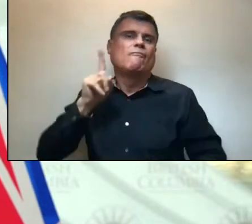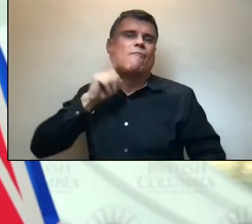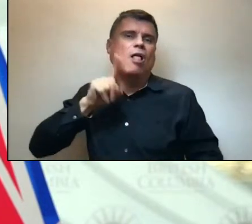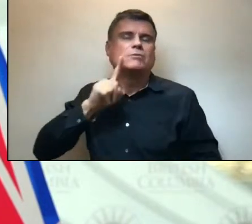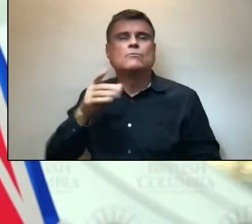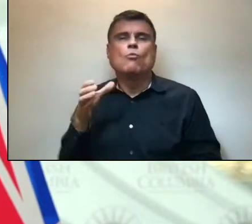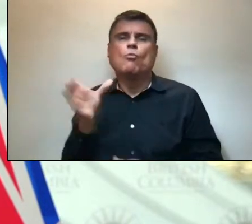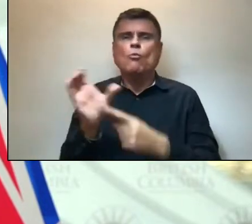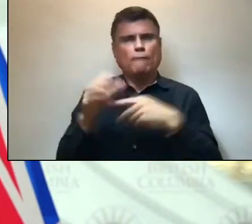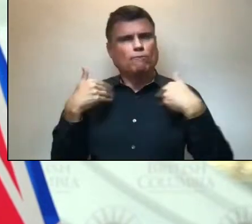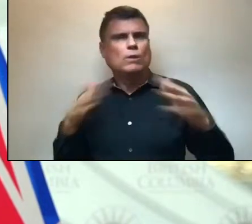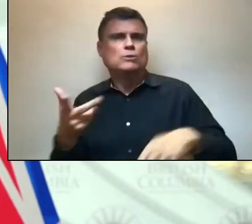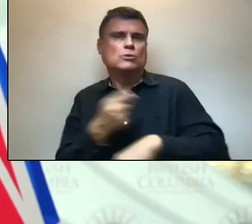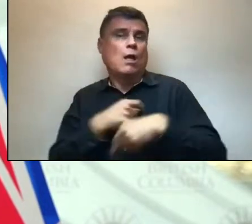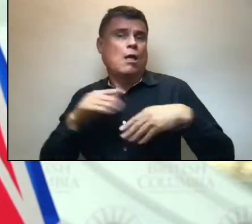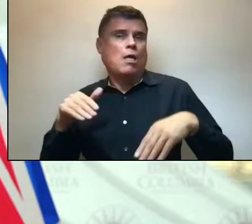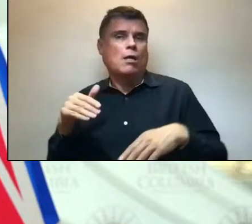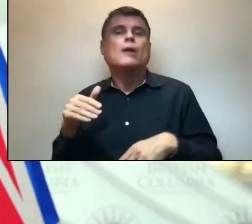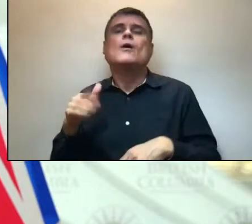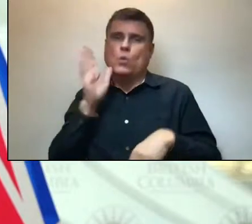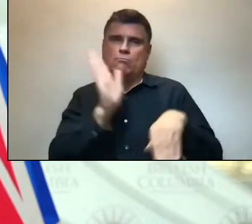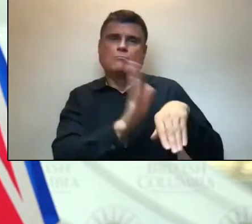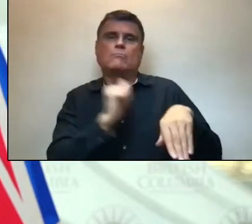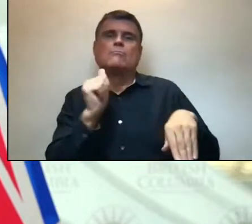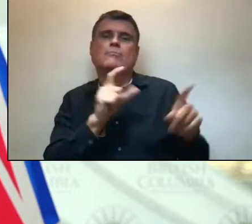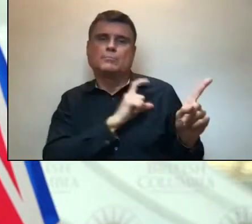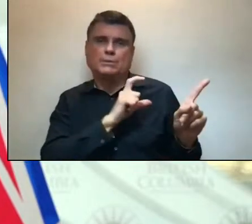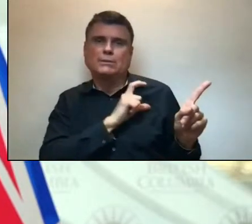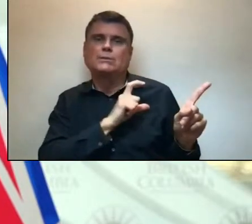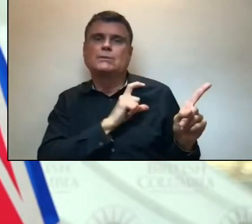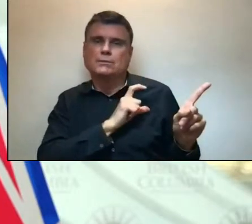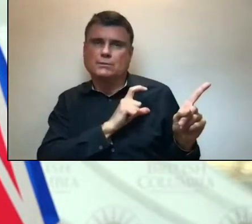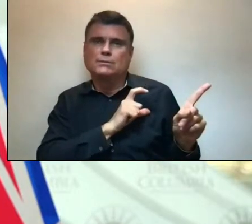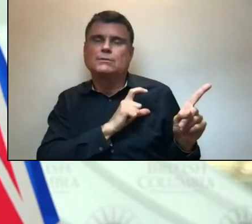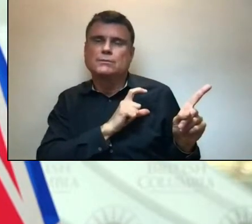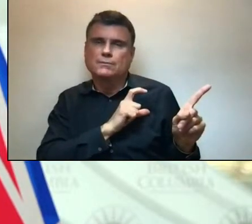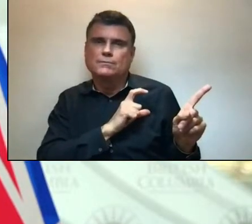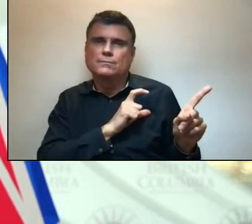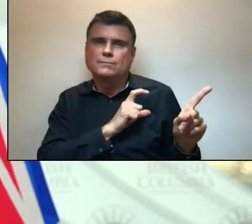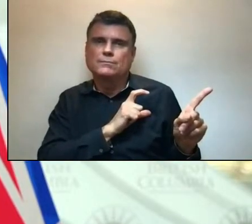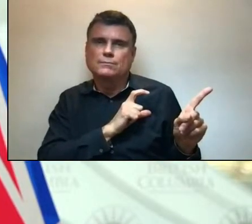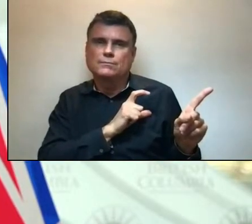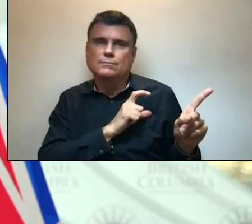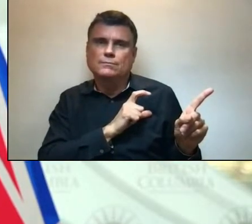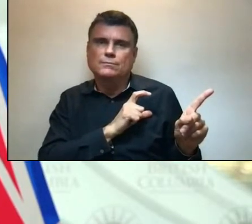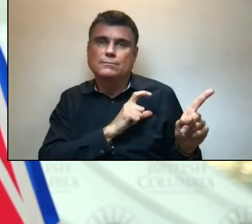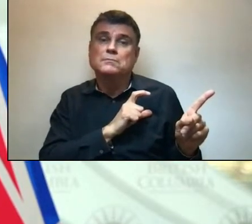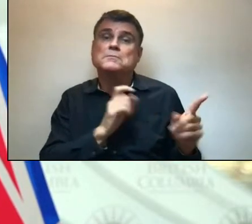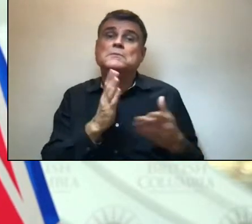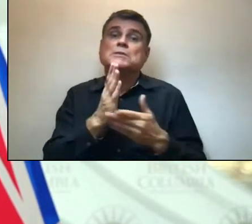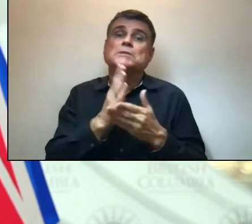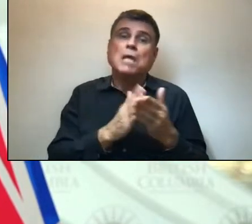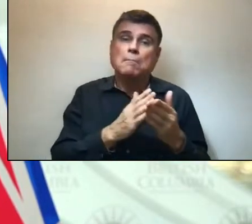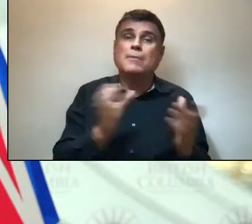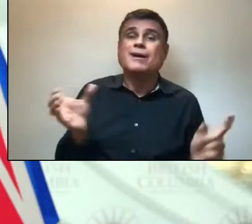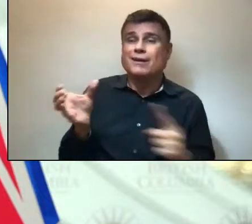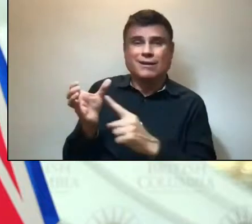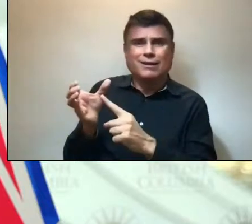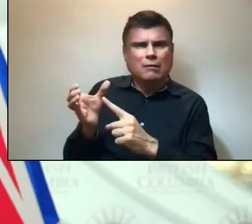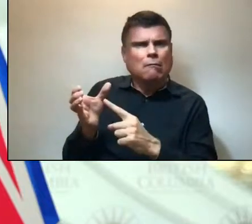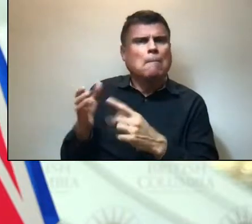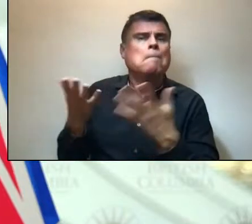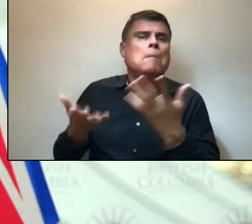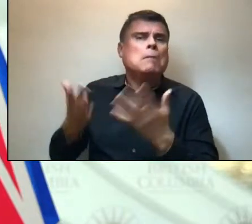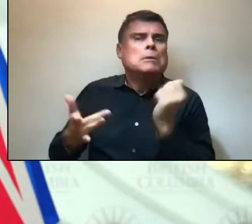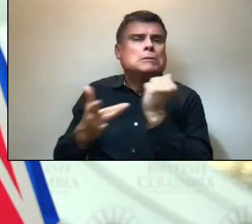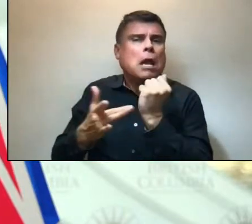law enforcement. In addition, there are a small number of records that are not able to be entered due to a variety of issues and/or errors. The Provincial